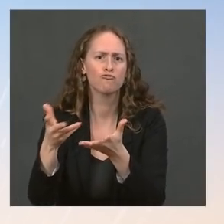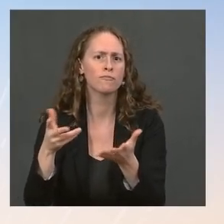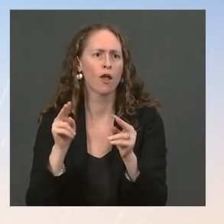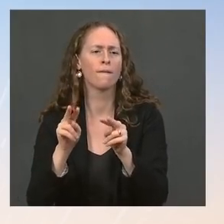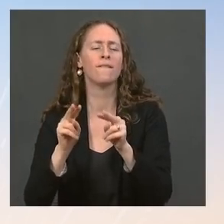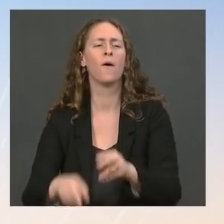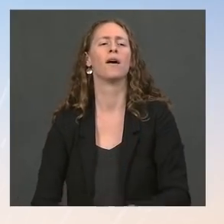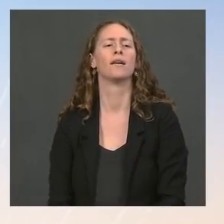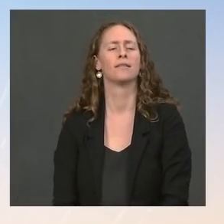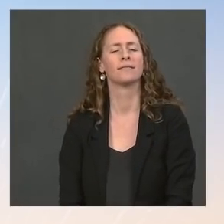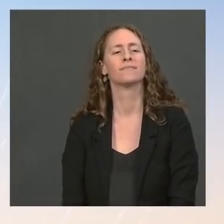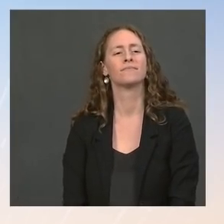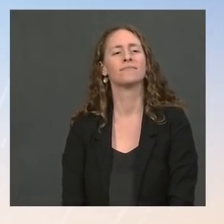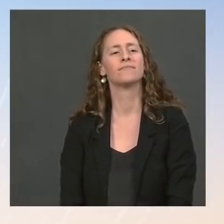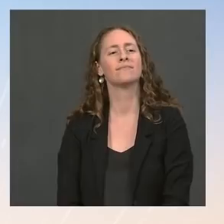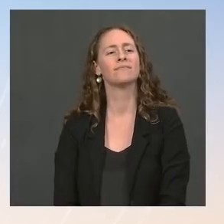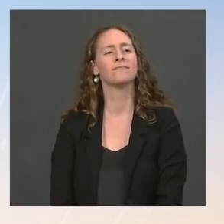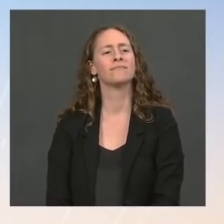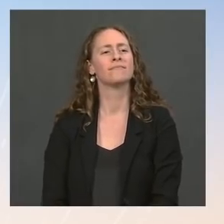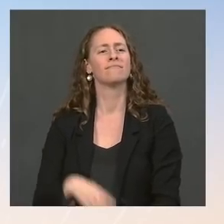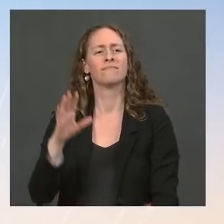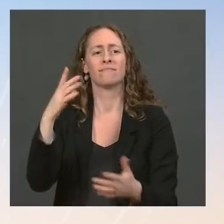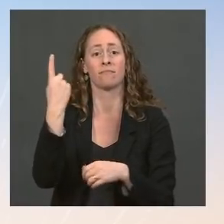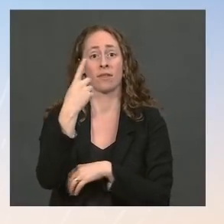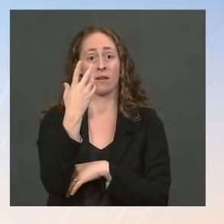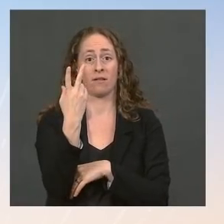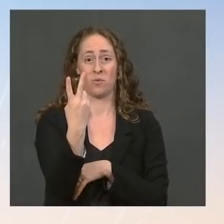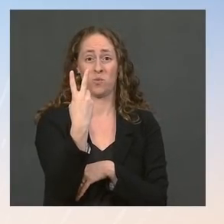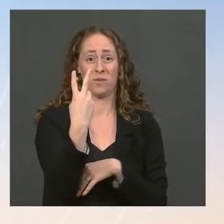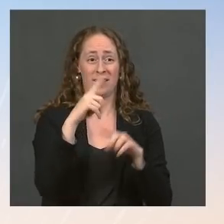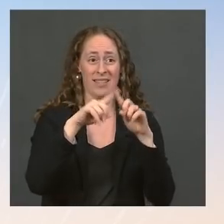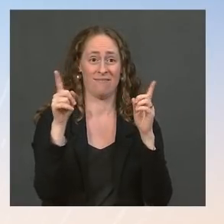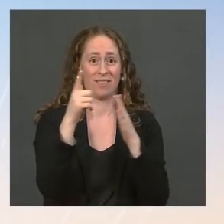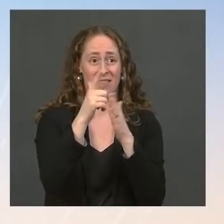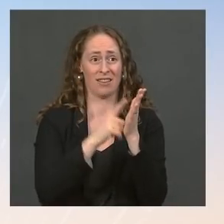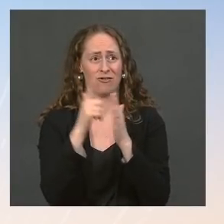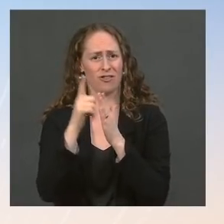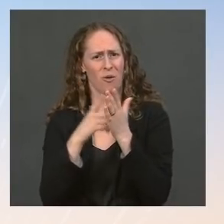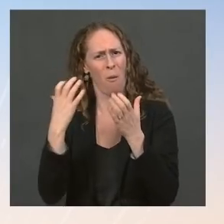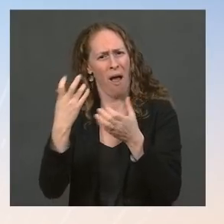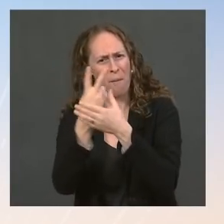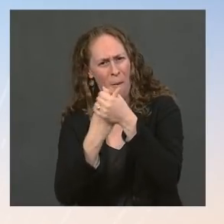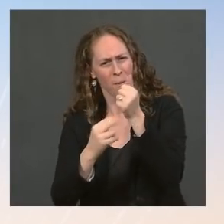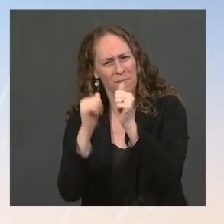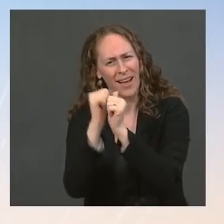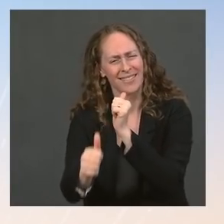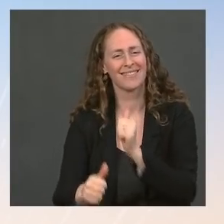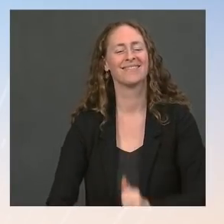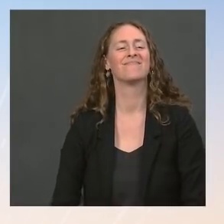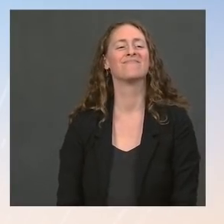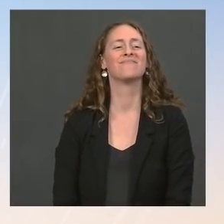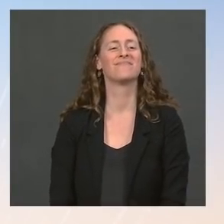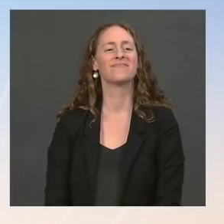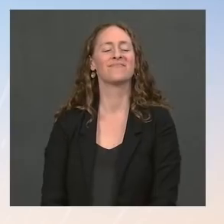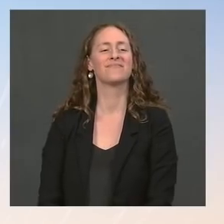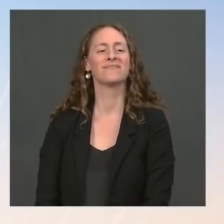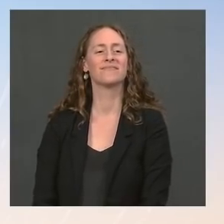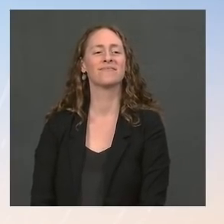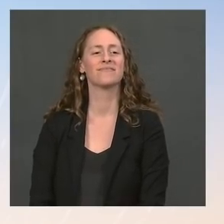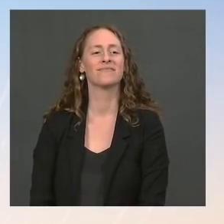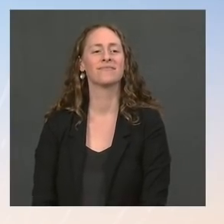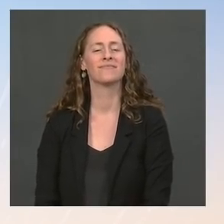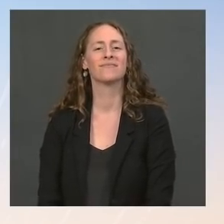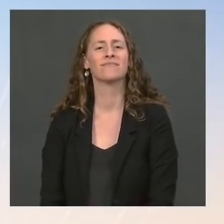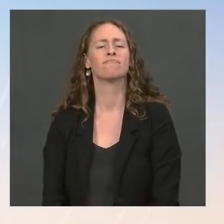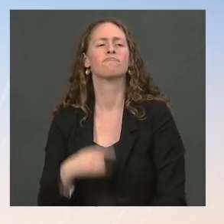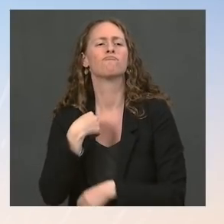can play to move these two pieces of legislation forward. I'll let my colleagues follow up on the legislation. Two other topics. Sure. The rate of new